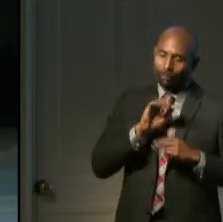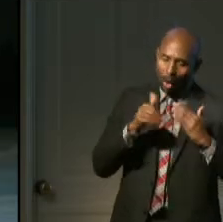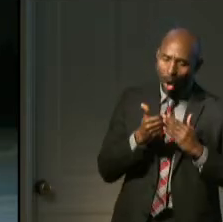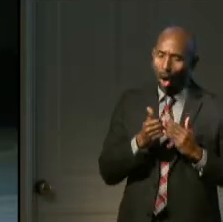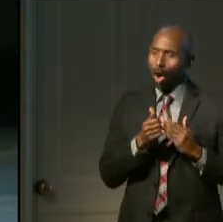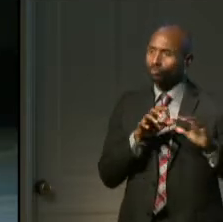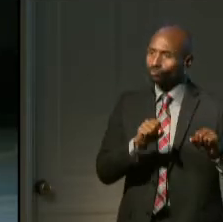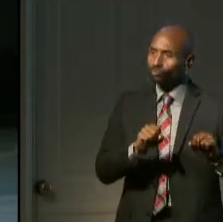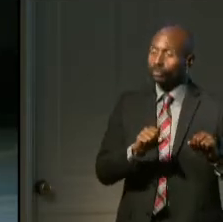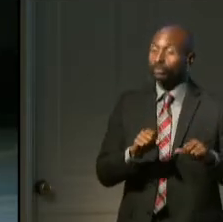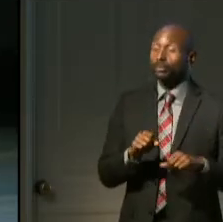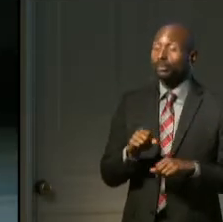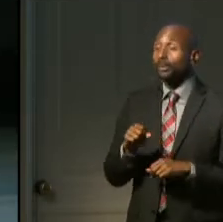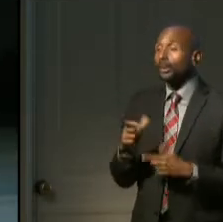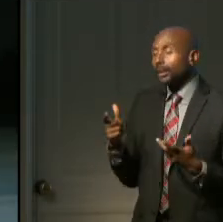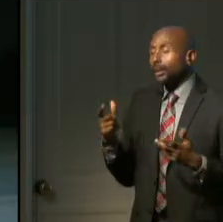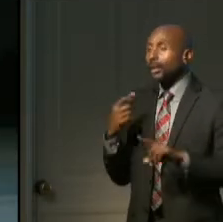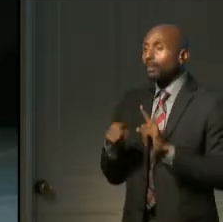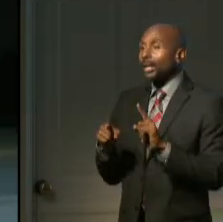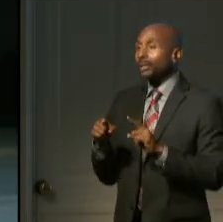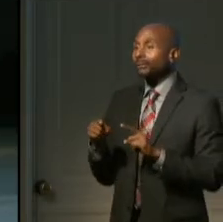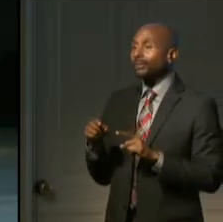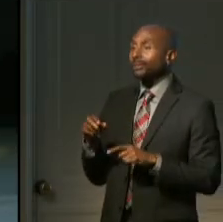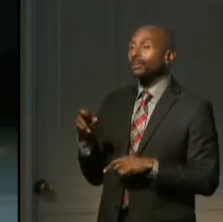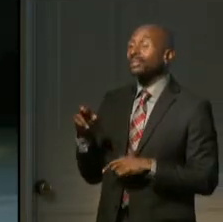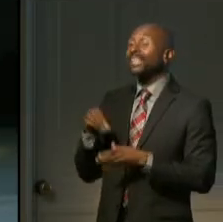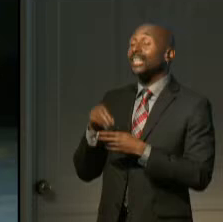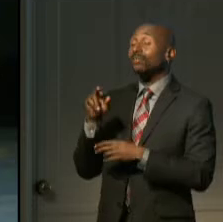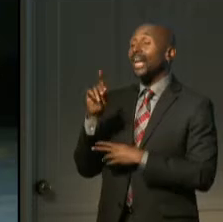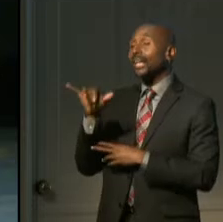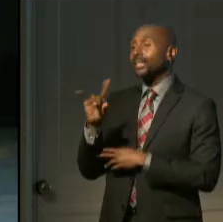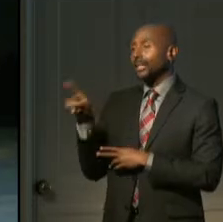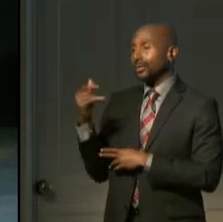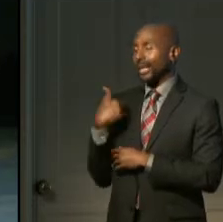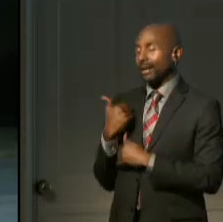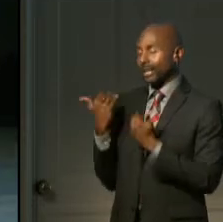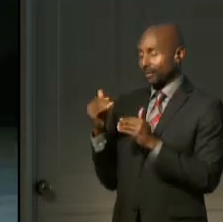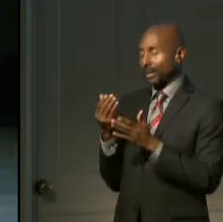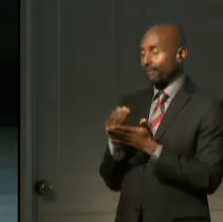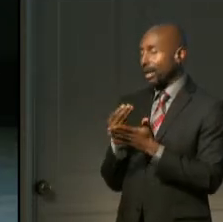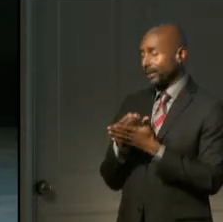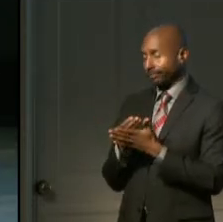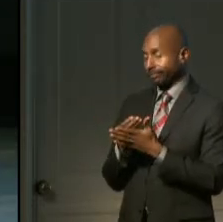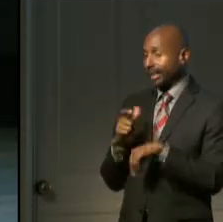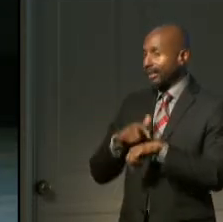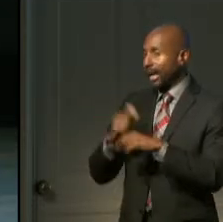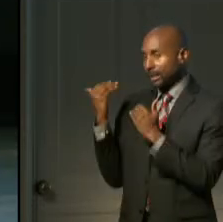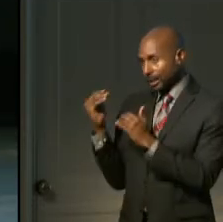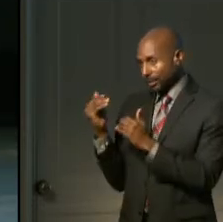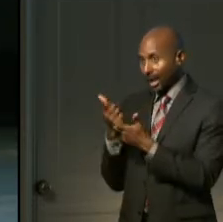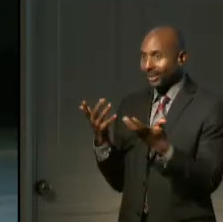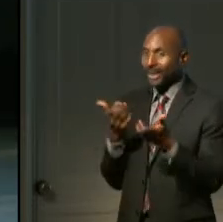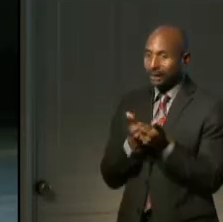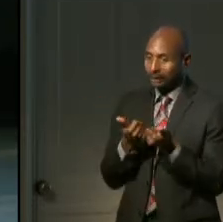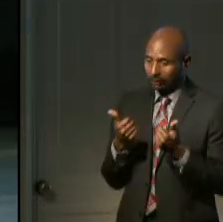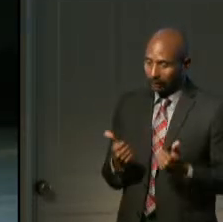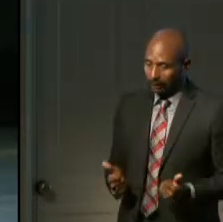Realistically, there's limited funds to do this. There's limited time to do this. Everything is degrading at the moment, and so you have to start